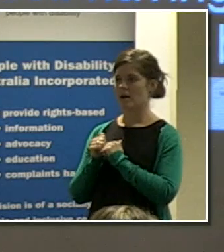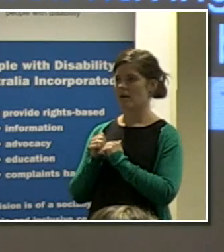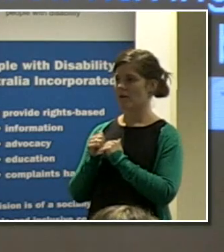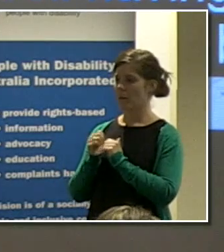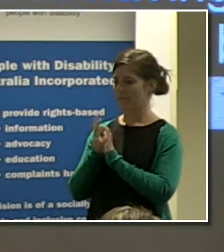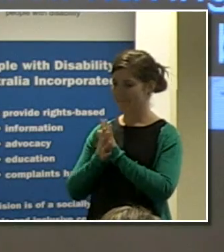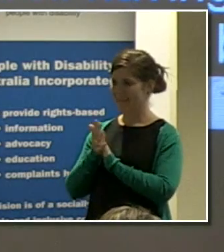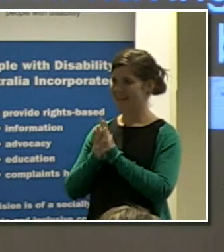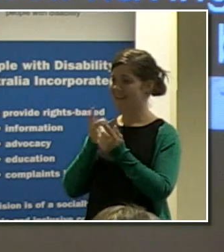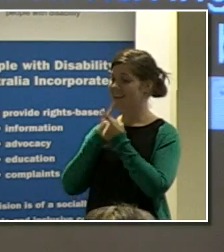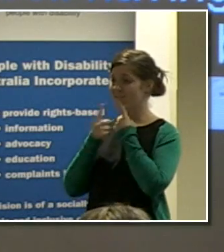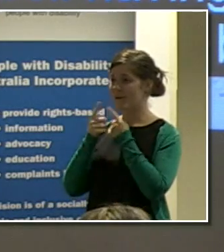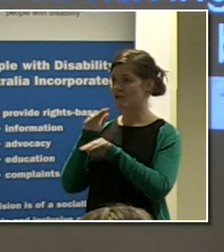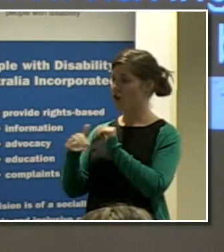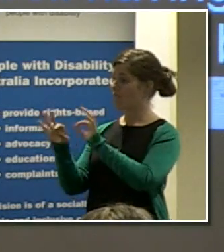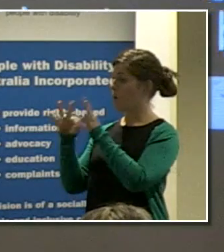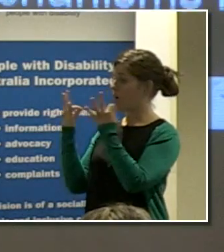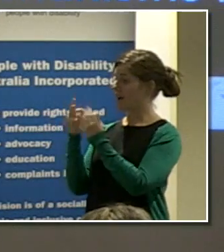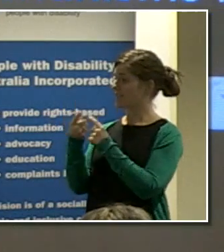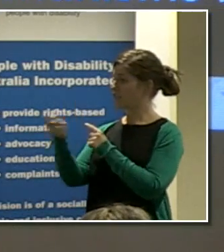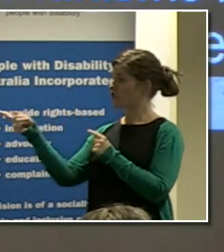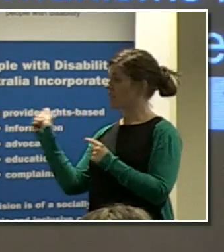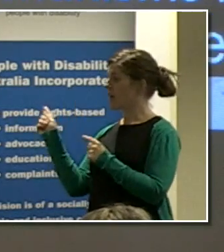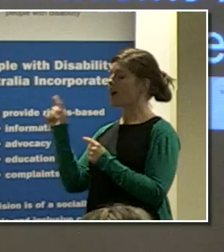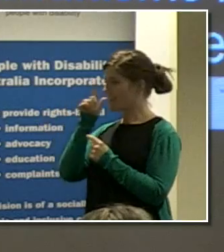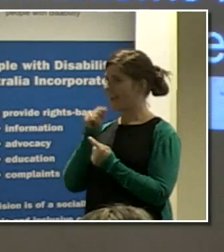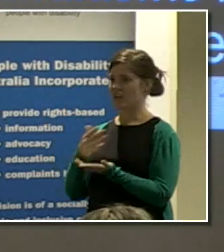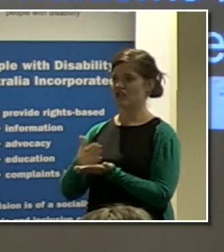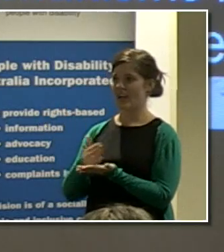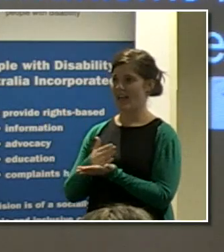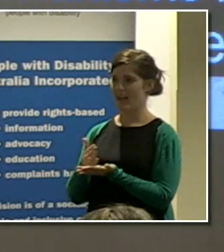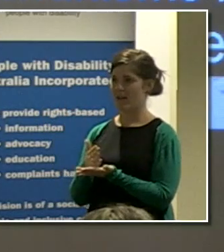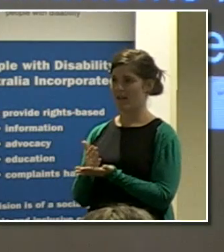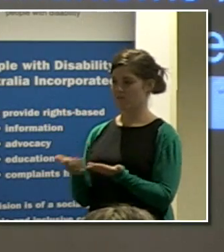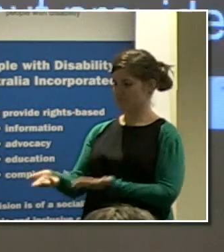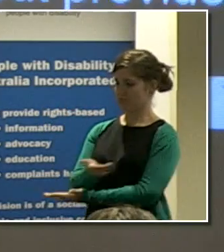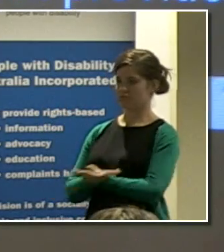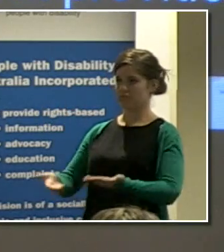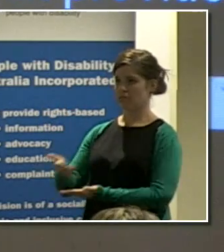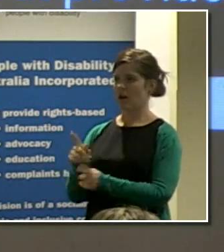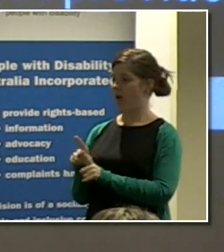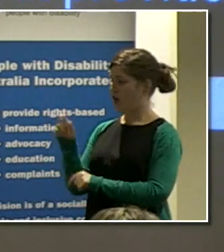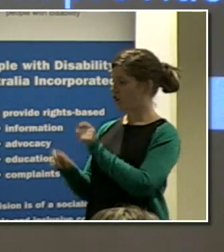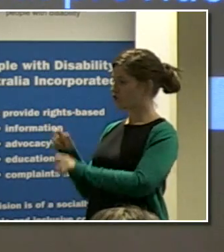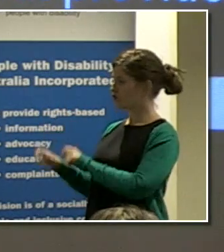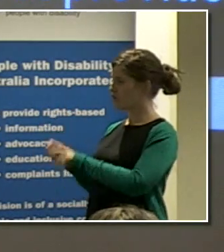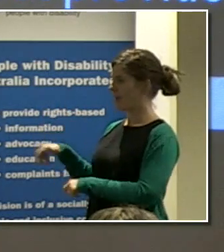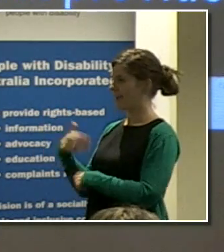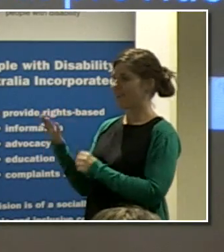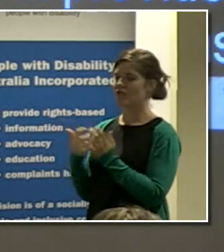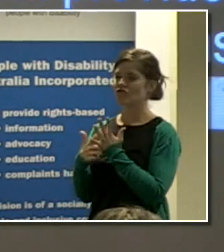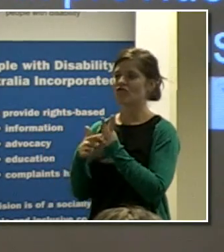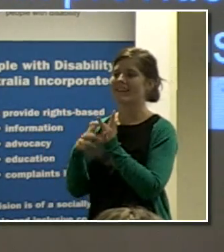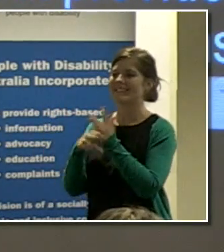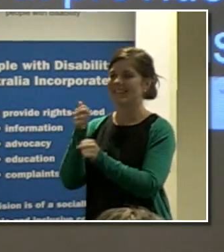information about providers can be shared, including consumer ratings of the services,